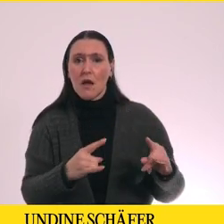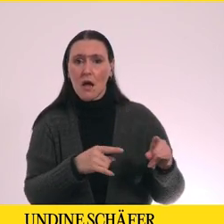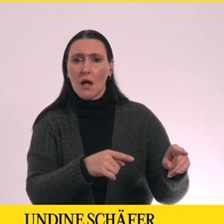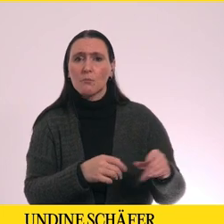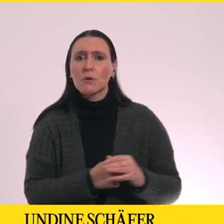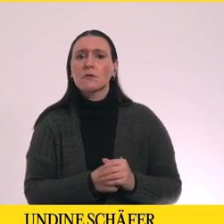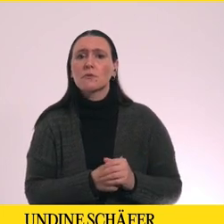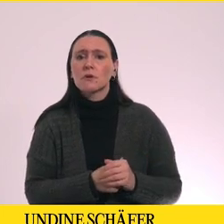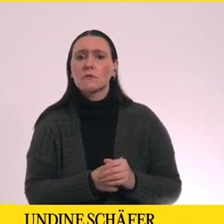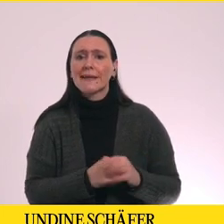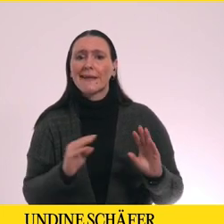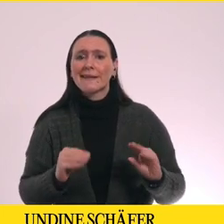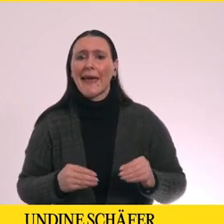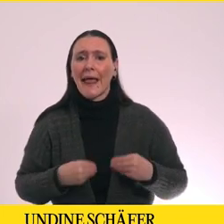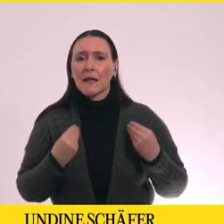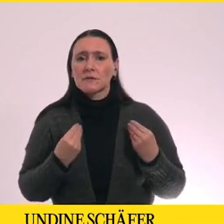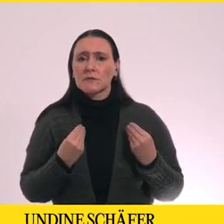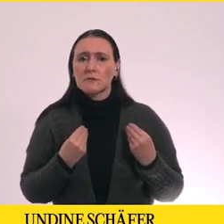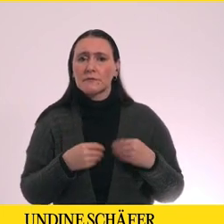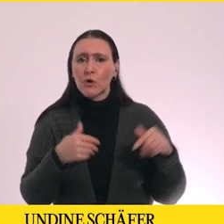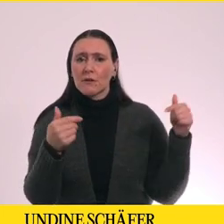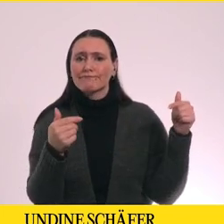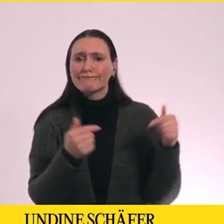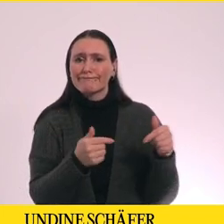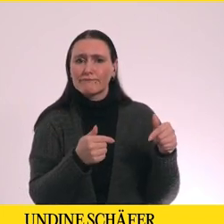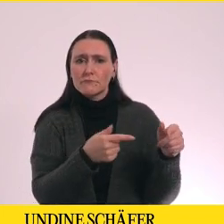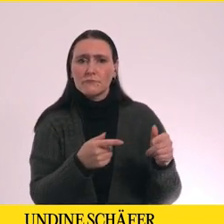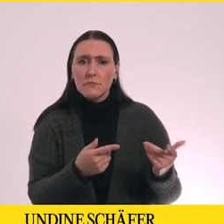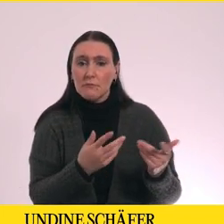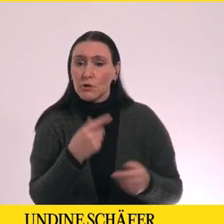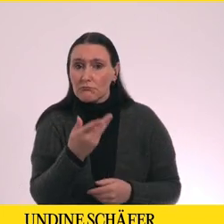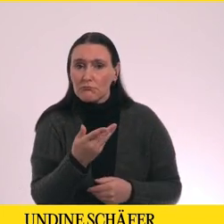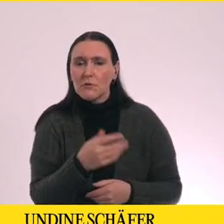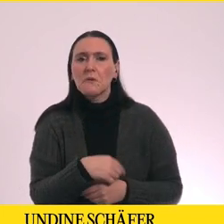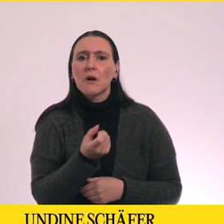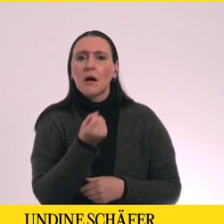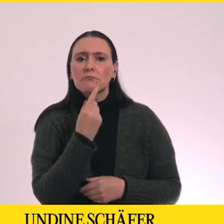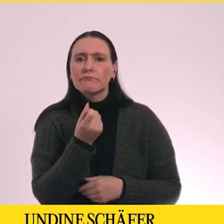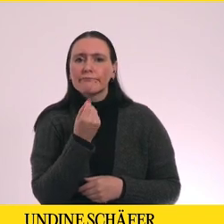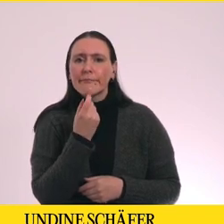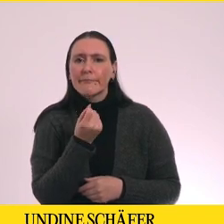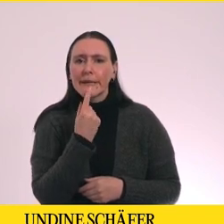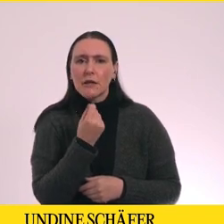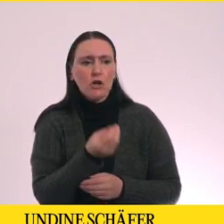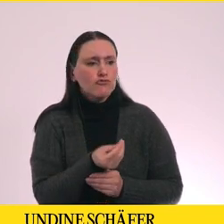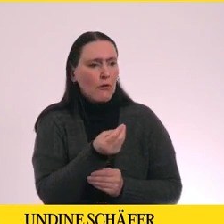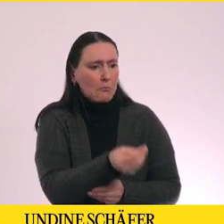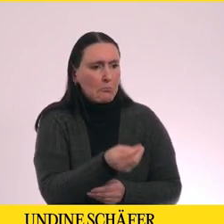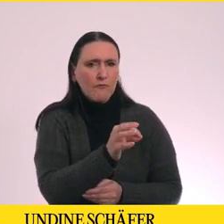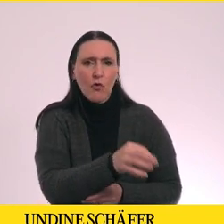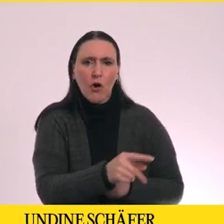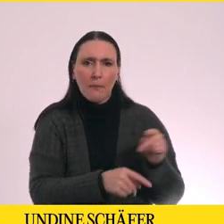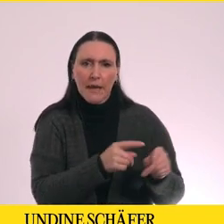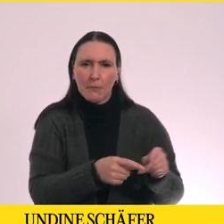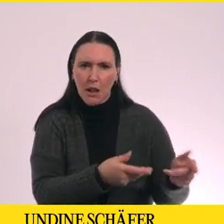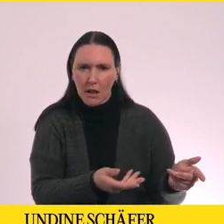people. And we think that's like an utterly wrong approach, because actually what